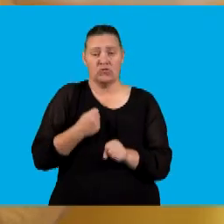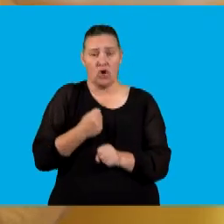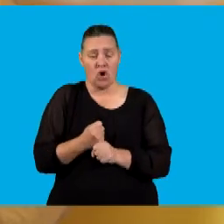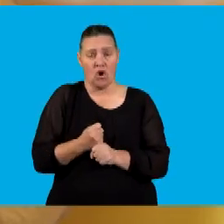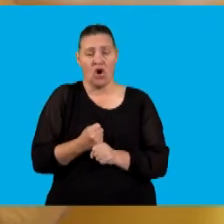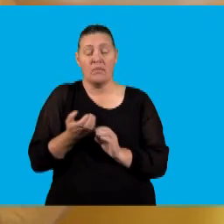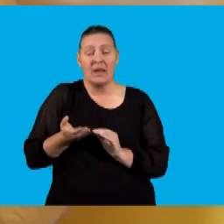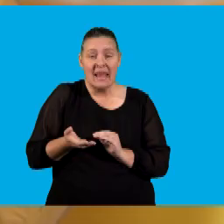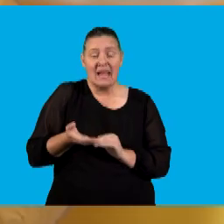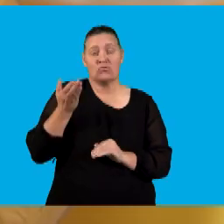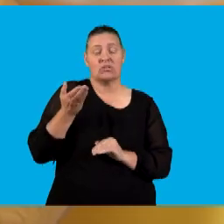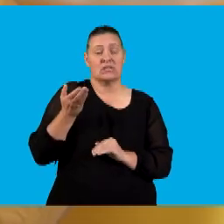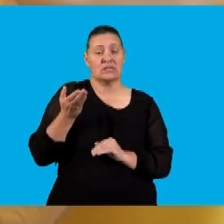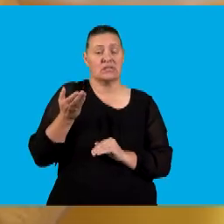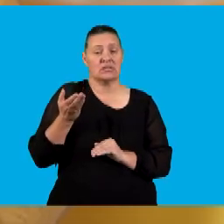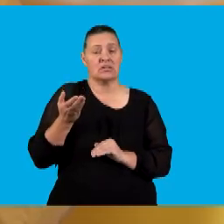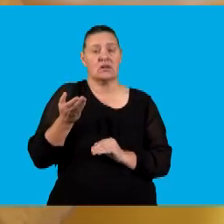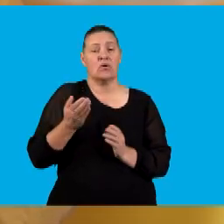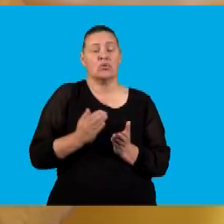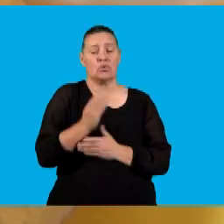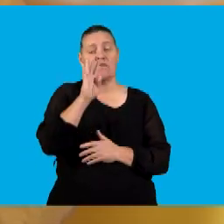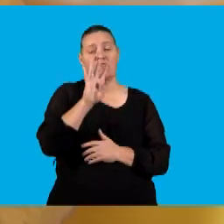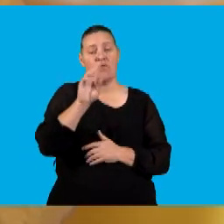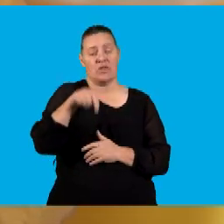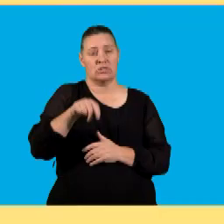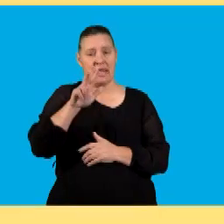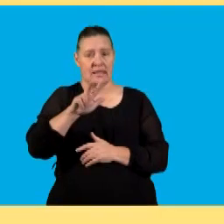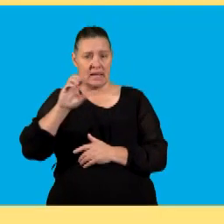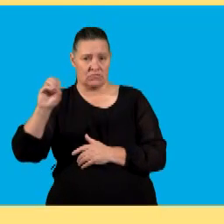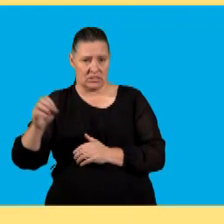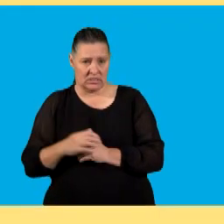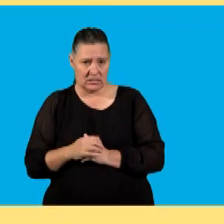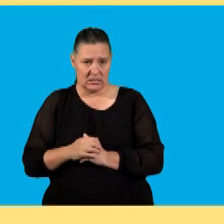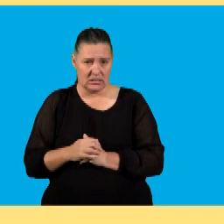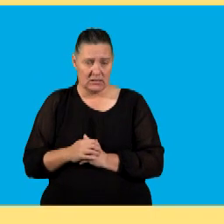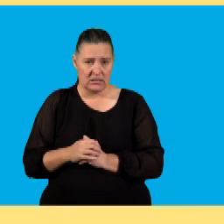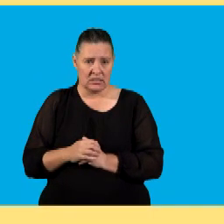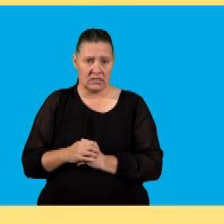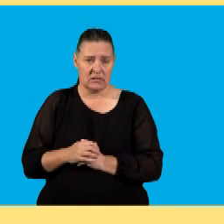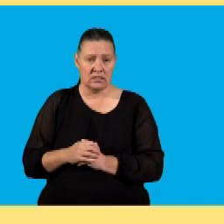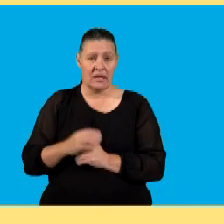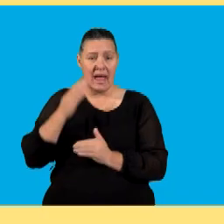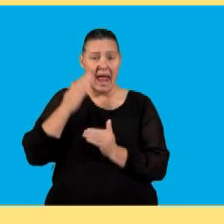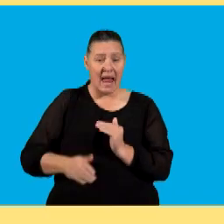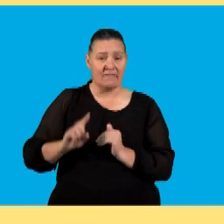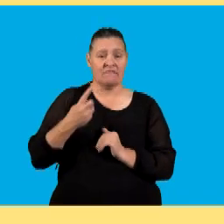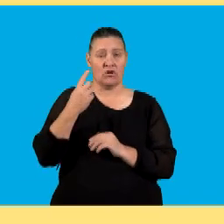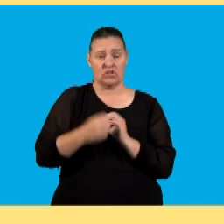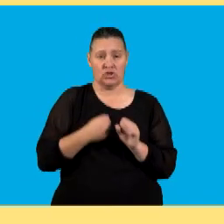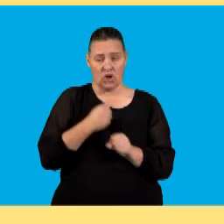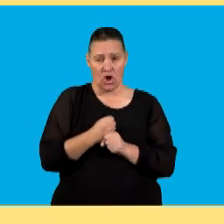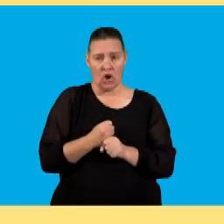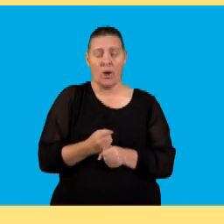year, his salary will then increase by 4,800. So at the end of his first